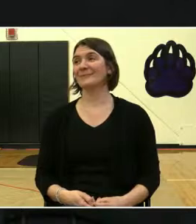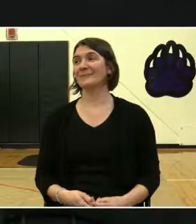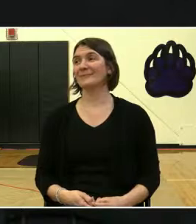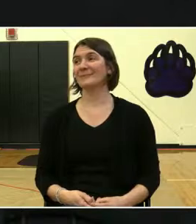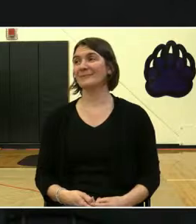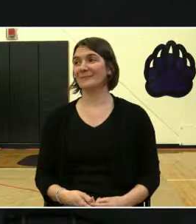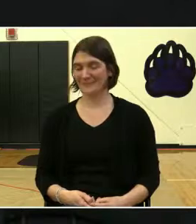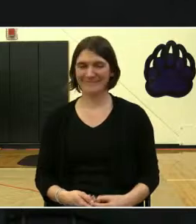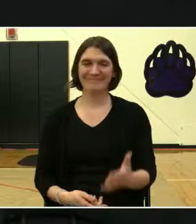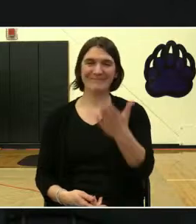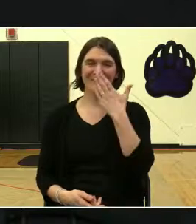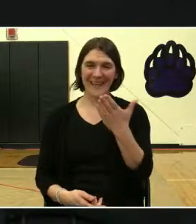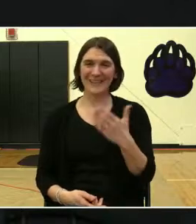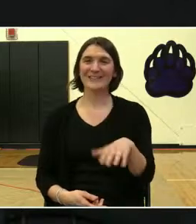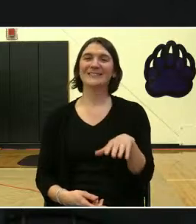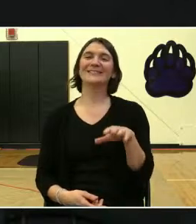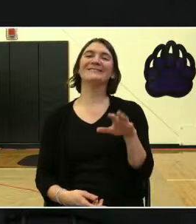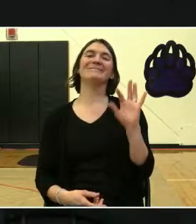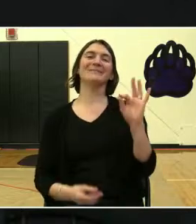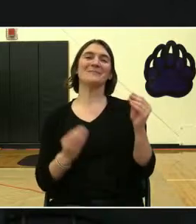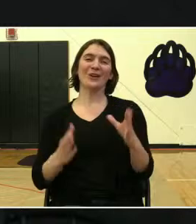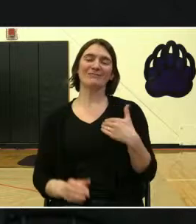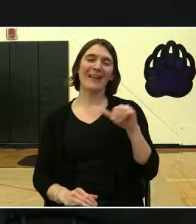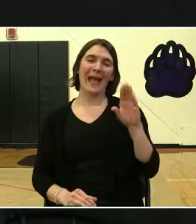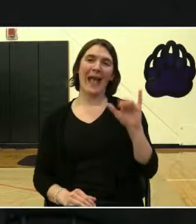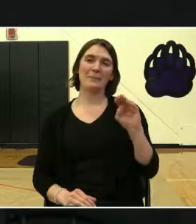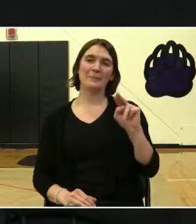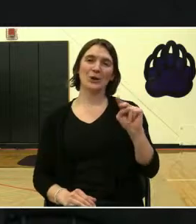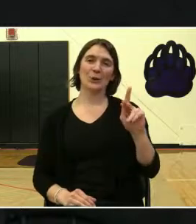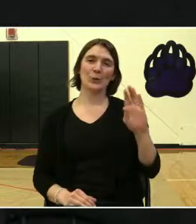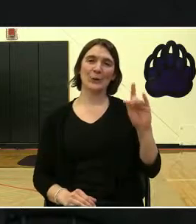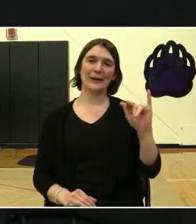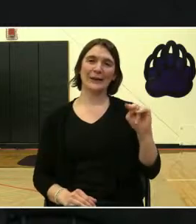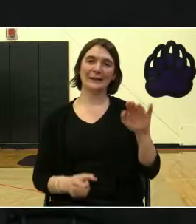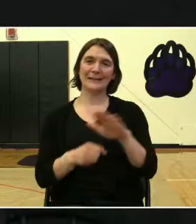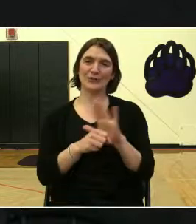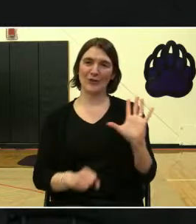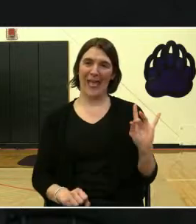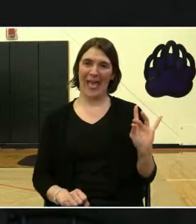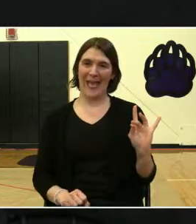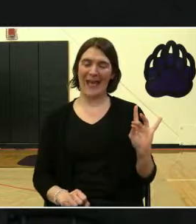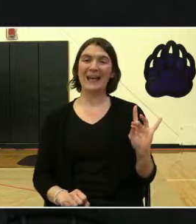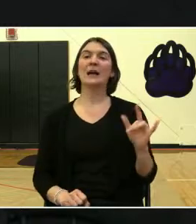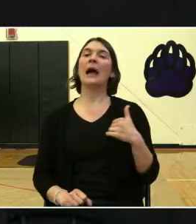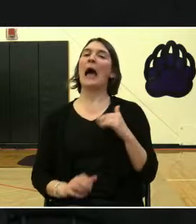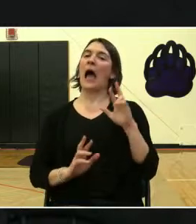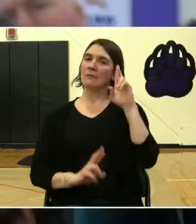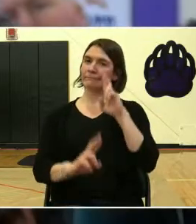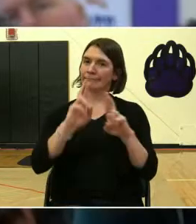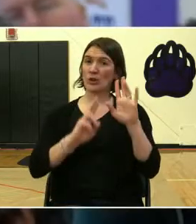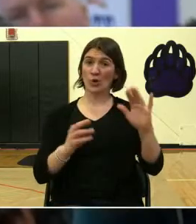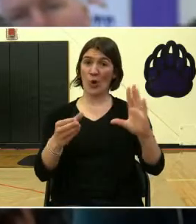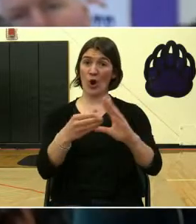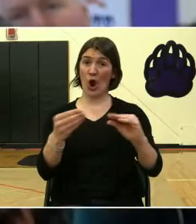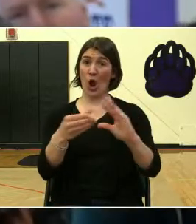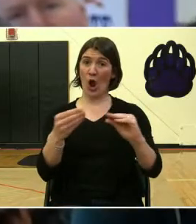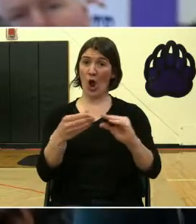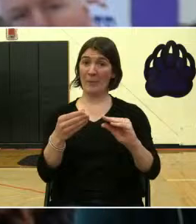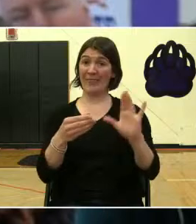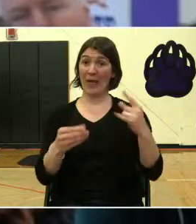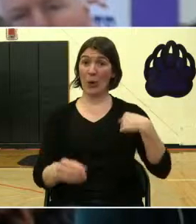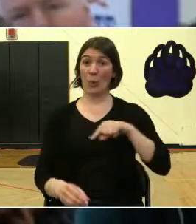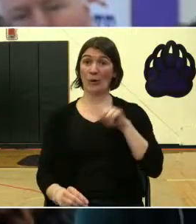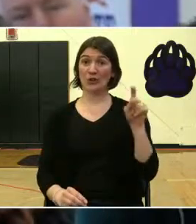manukan thank you Mr moderator Abby manukan District date I want to respectfully say that I think your comment that we